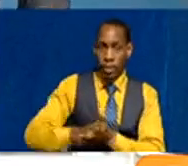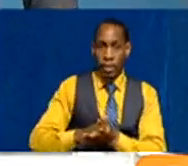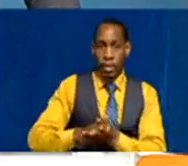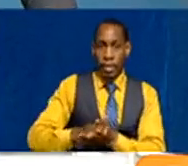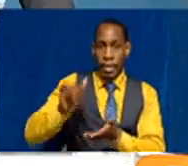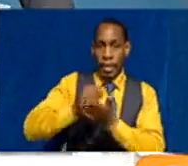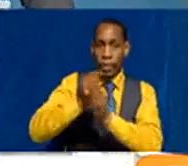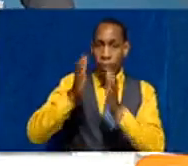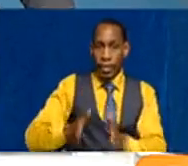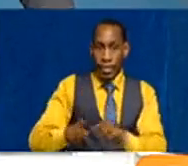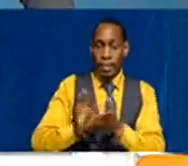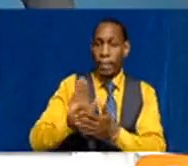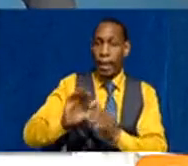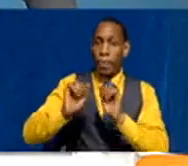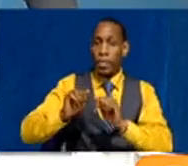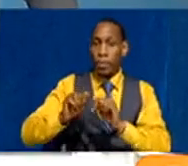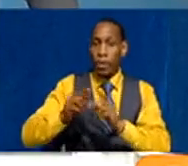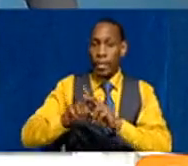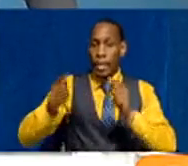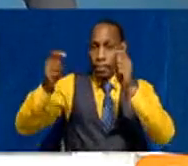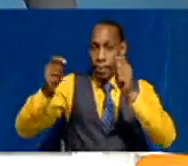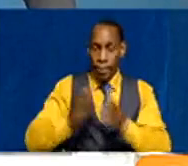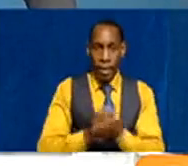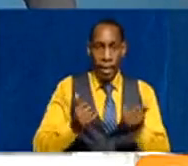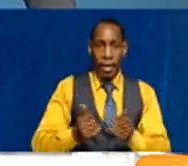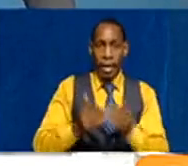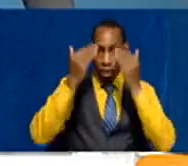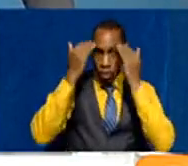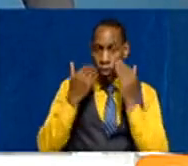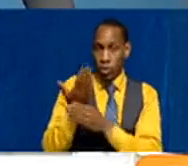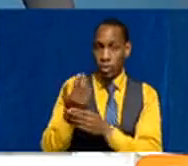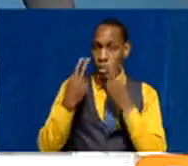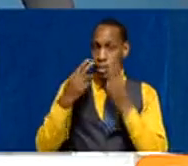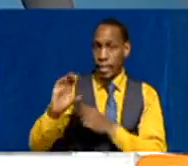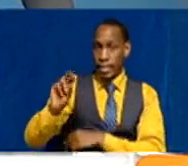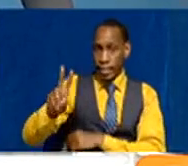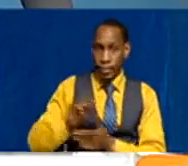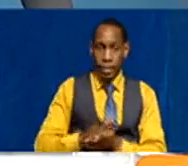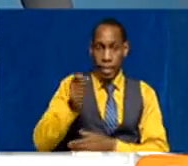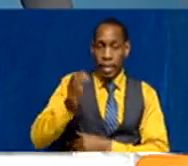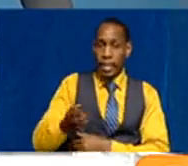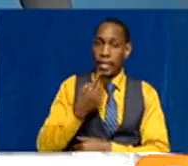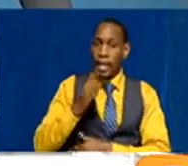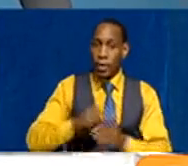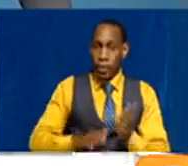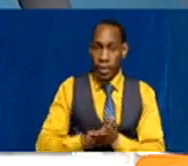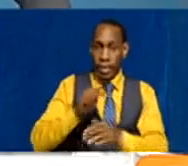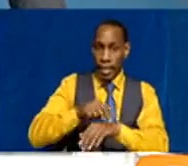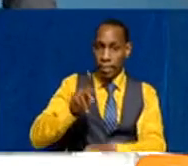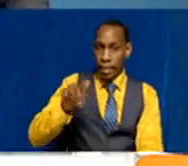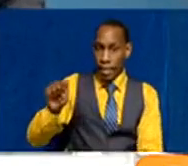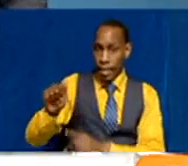airport workers or they proceed on strike. Now, in court documents seen by Citizen TV, a judge ordered that should